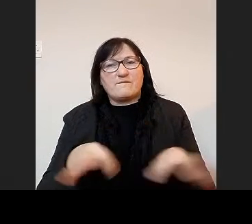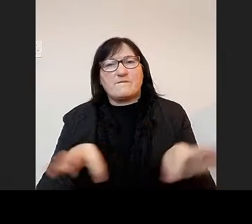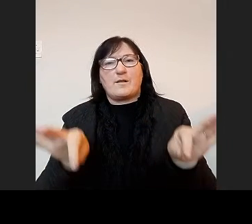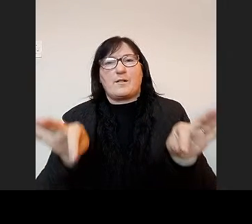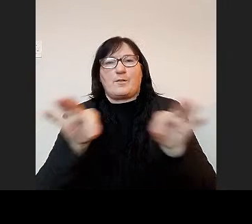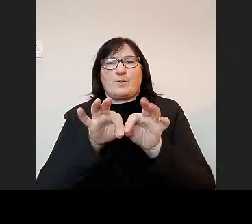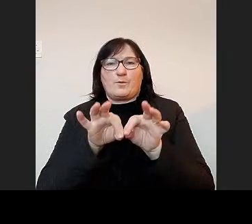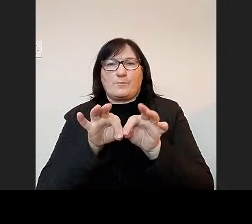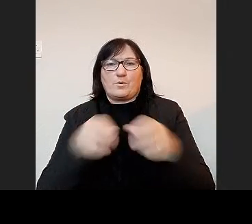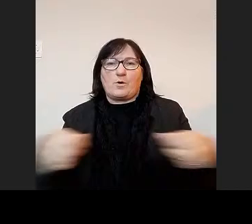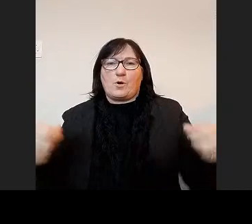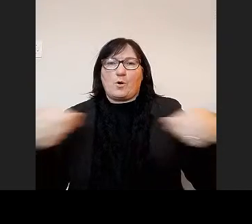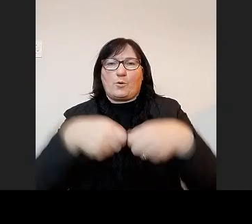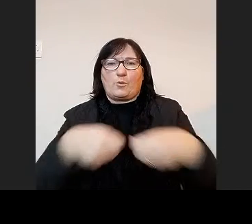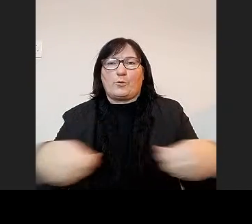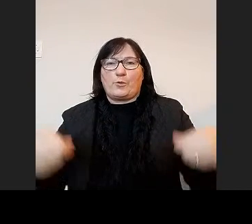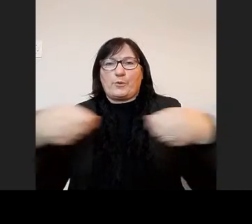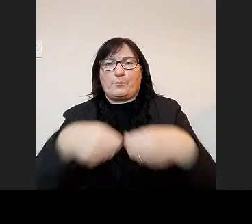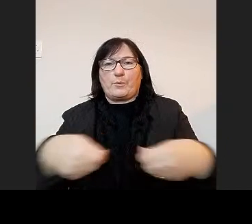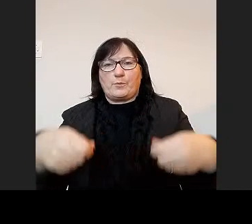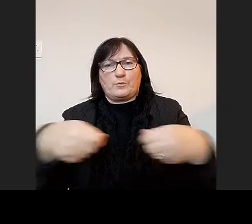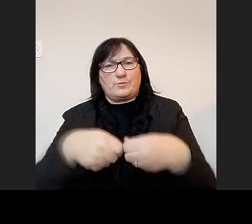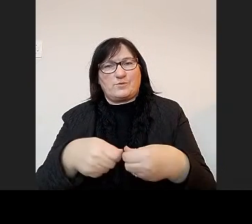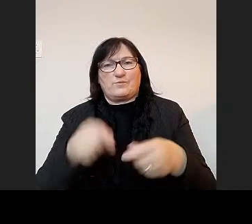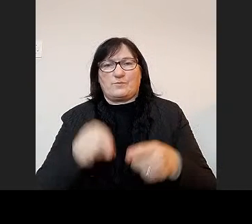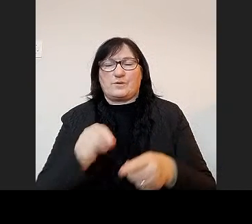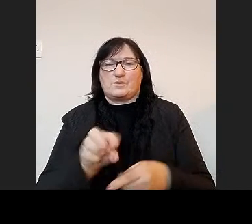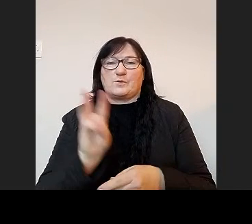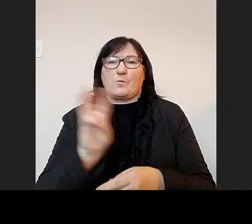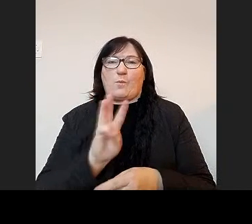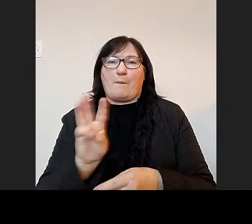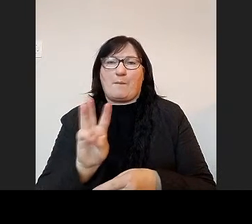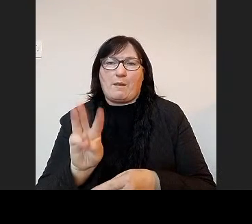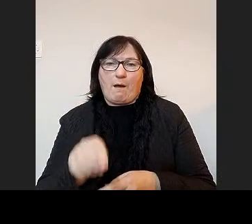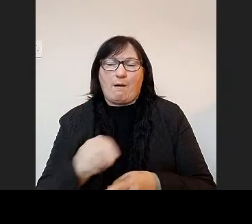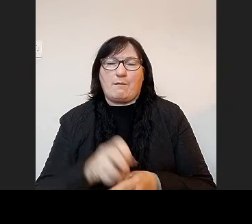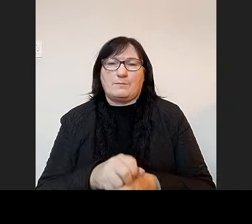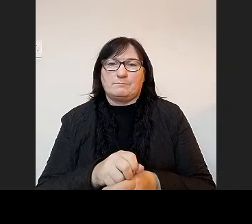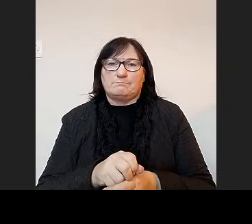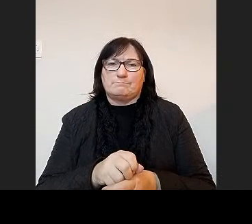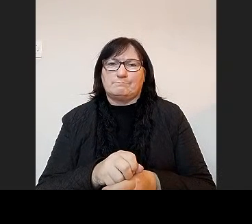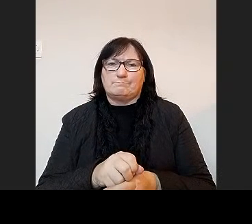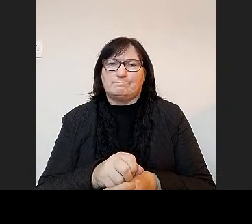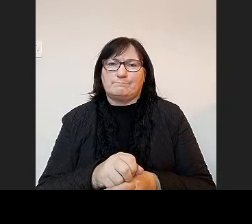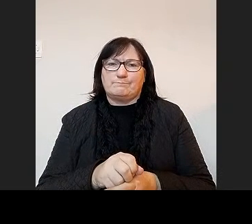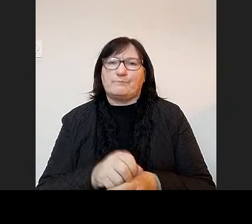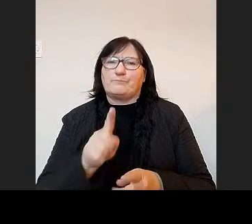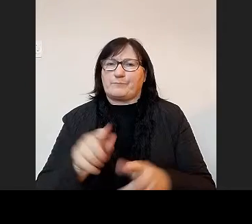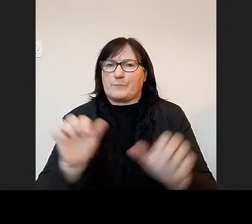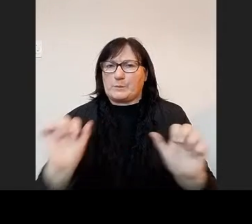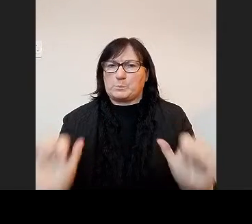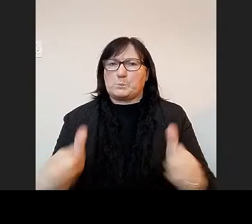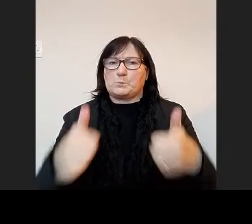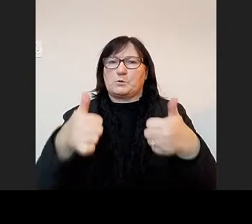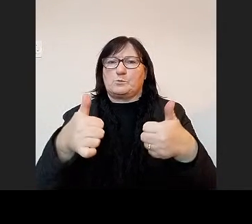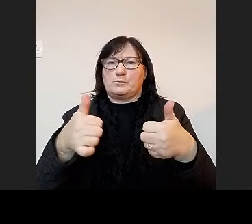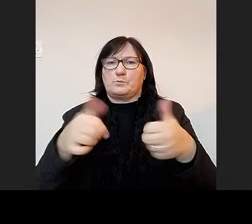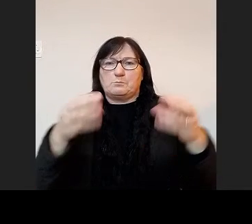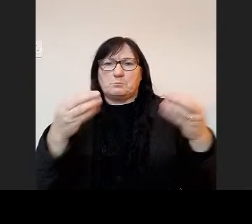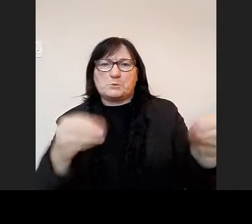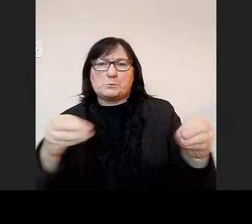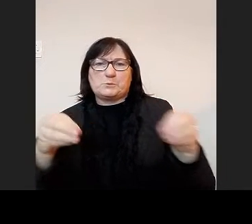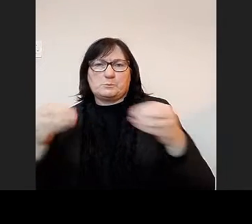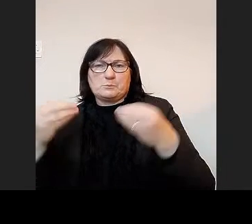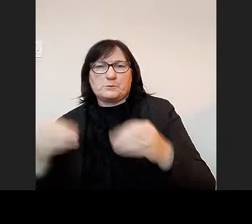webinar. I'm sure you would agree with me to say that this was well-organized webinar. My